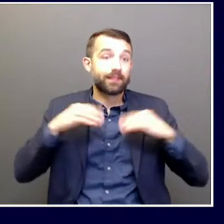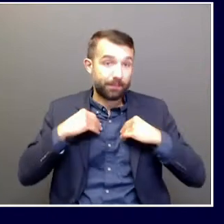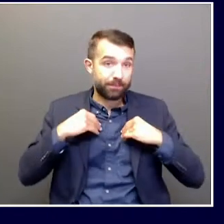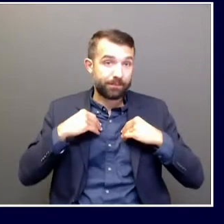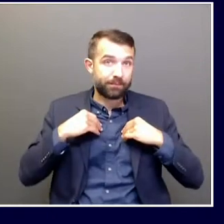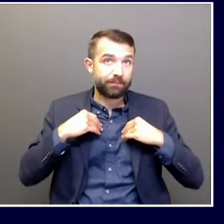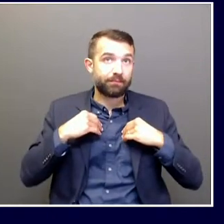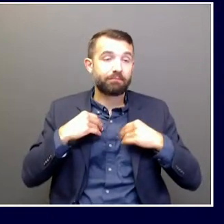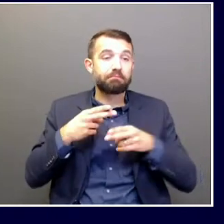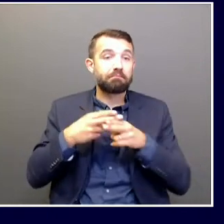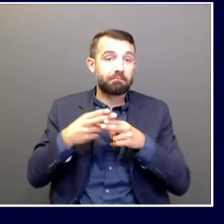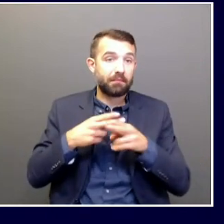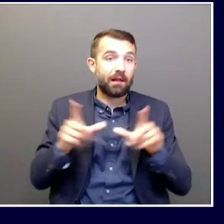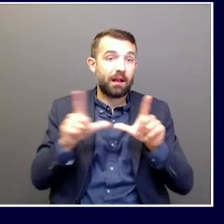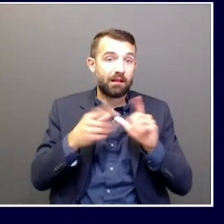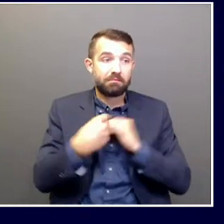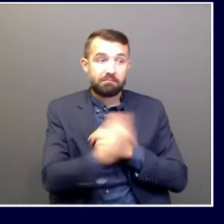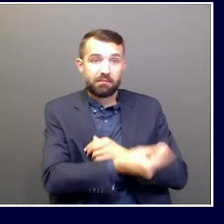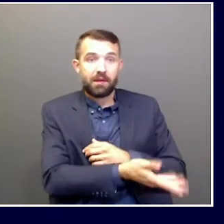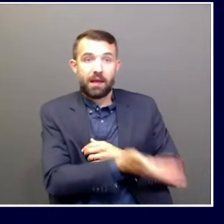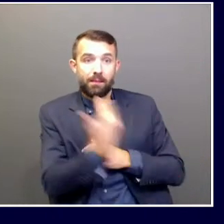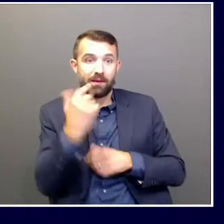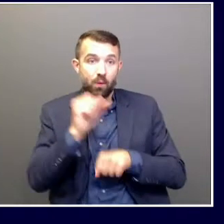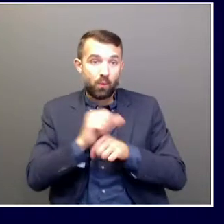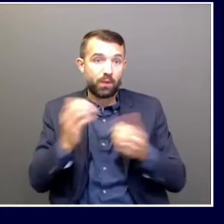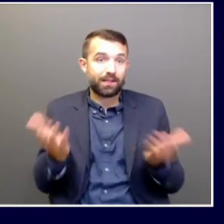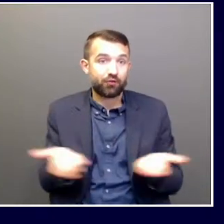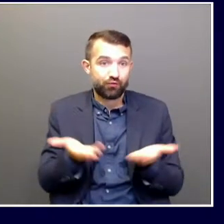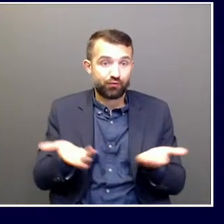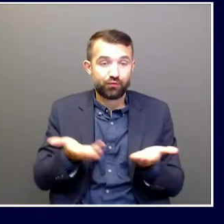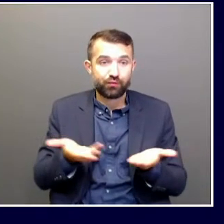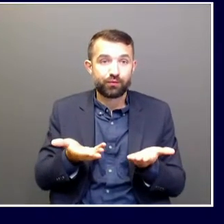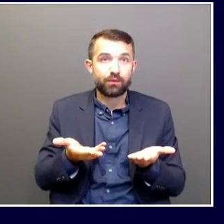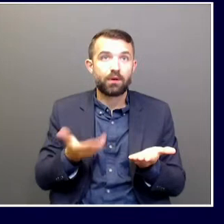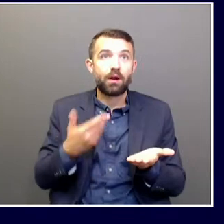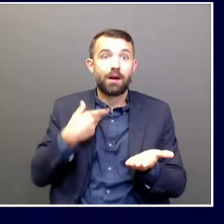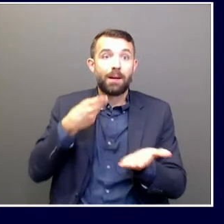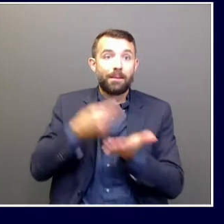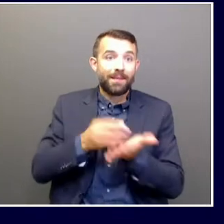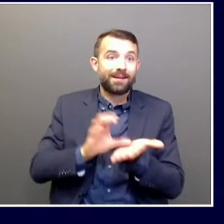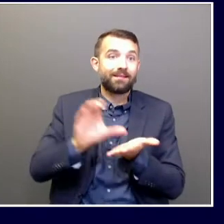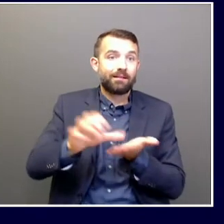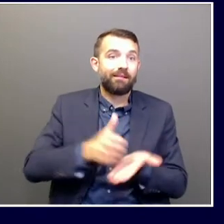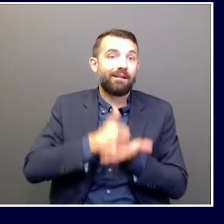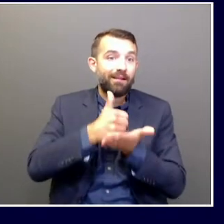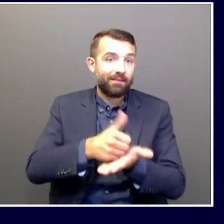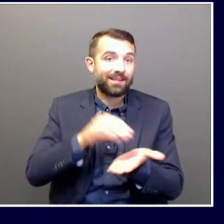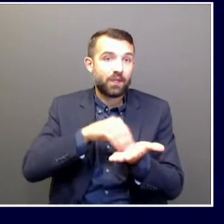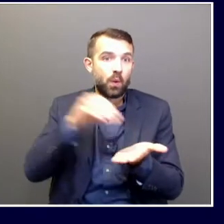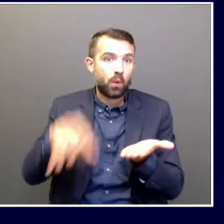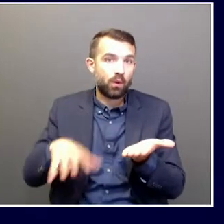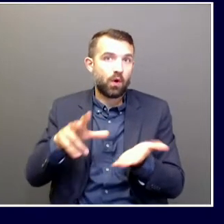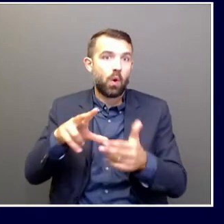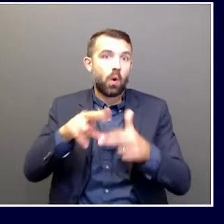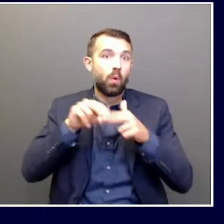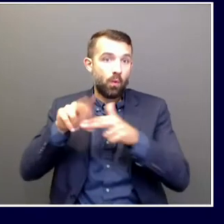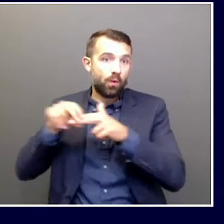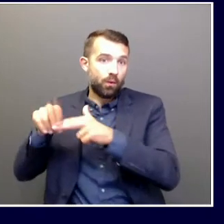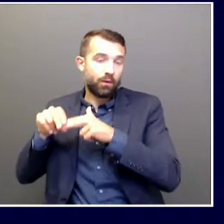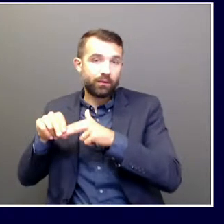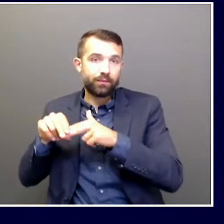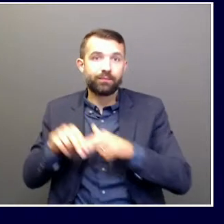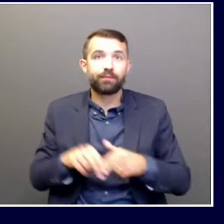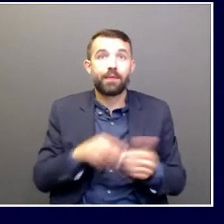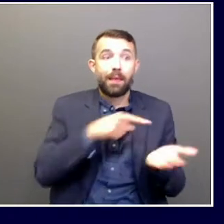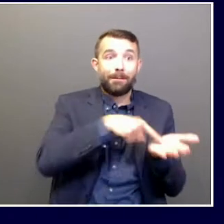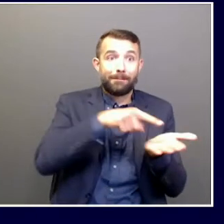help pay back student loans for healthcare professionals of all sorts, and give incentives for people to go into the healthcare